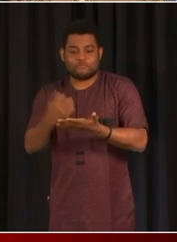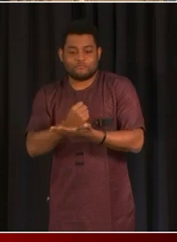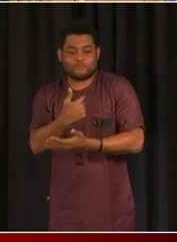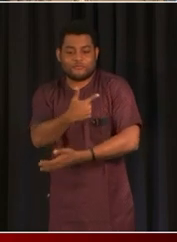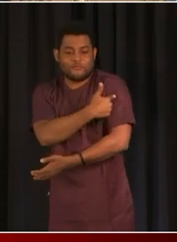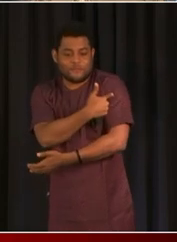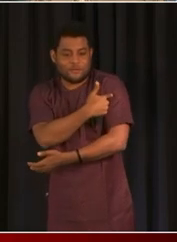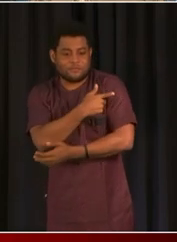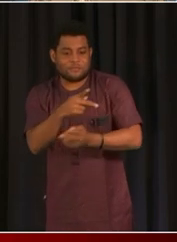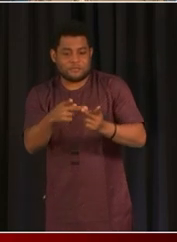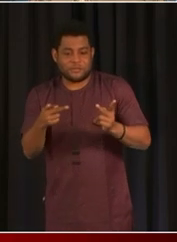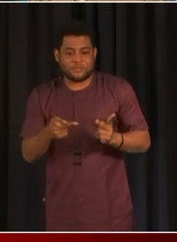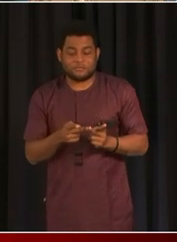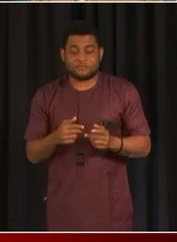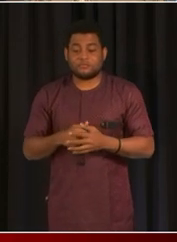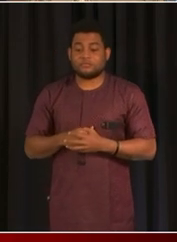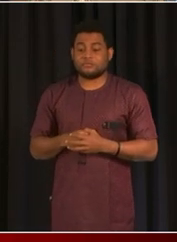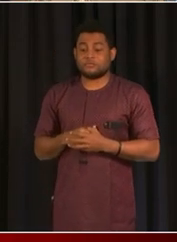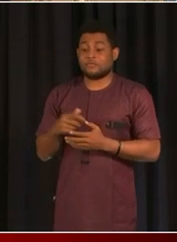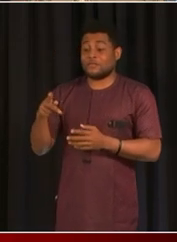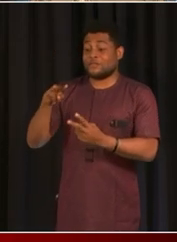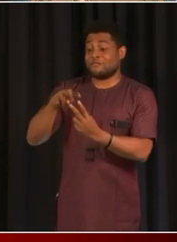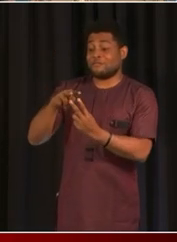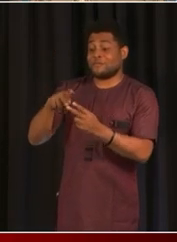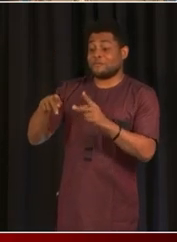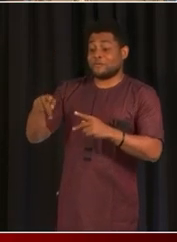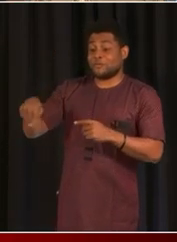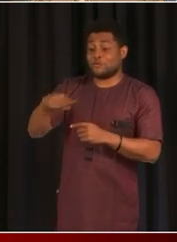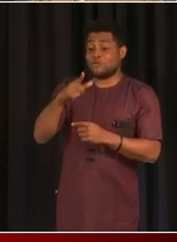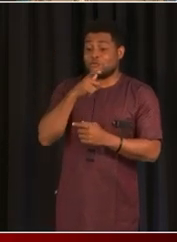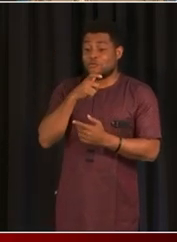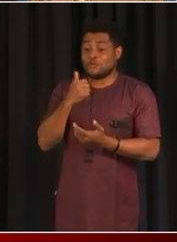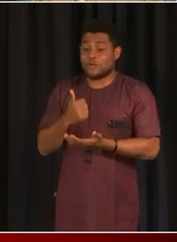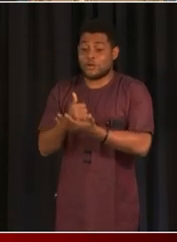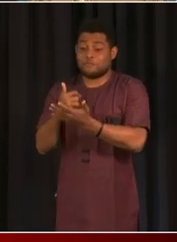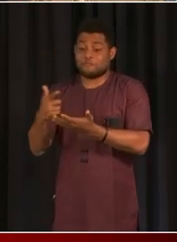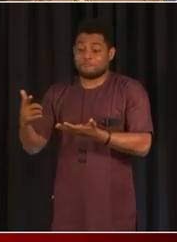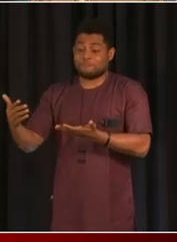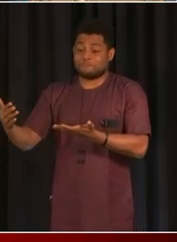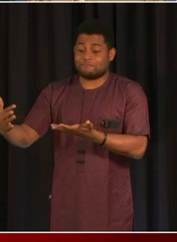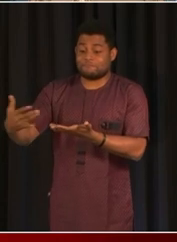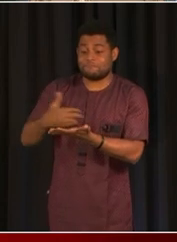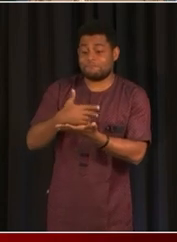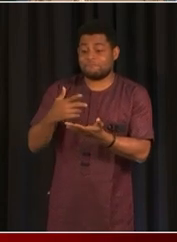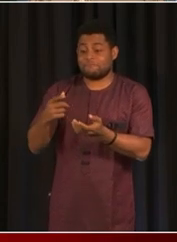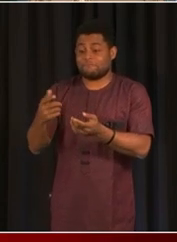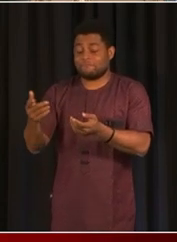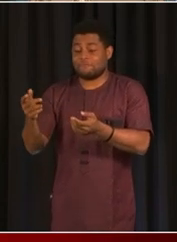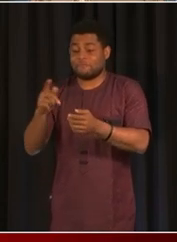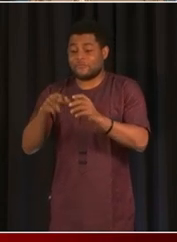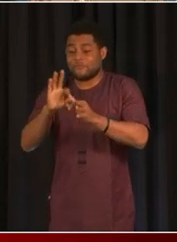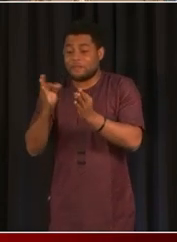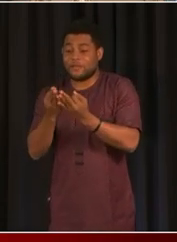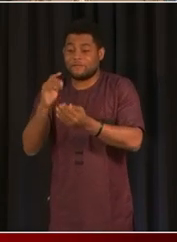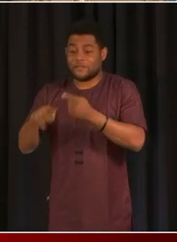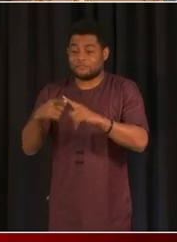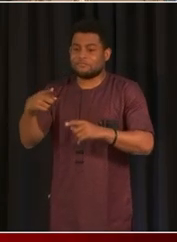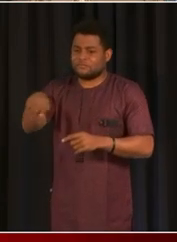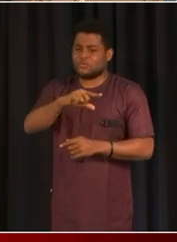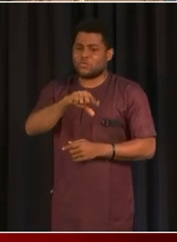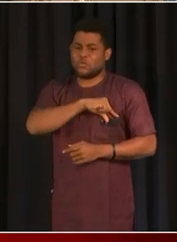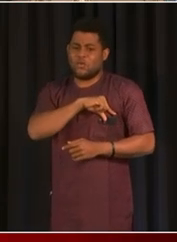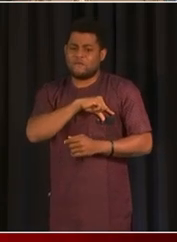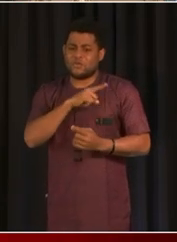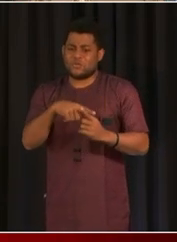And by doing so, they qualify also for a gift card for every person that they bring, up to